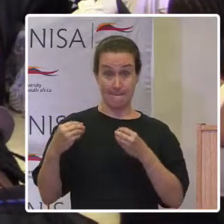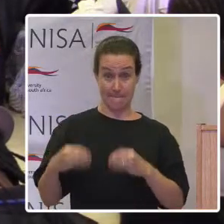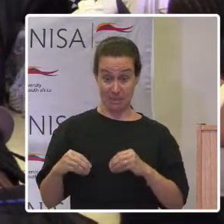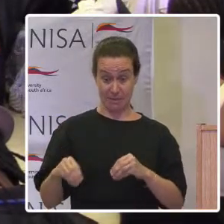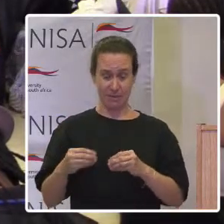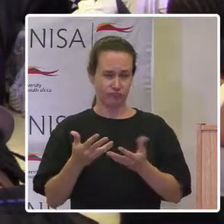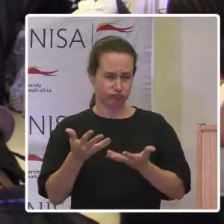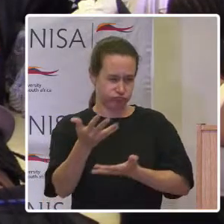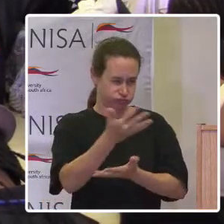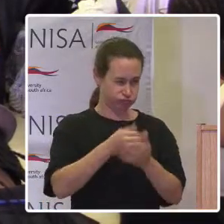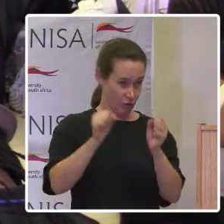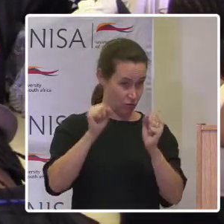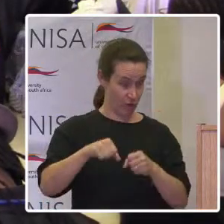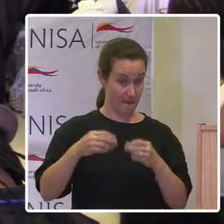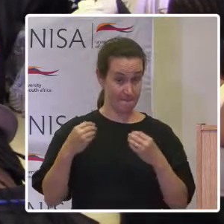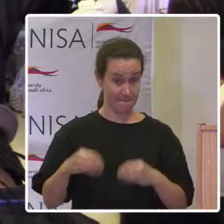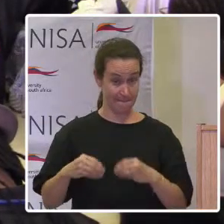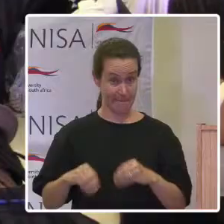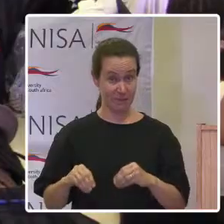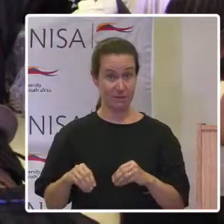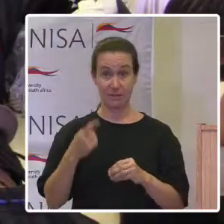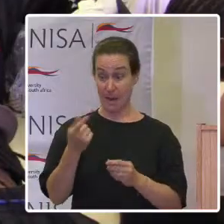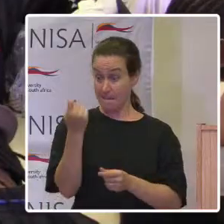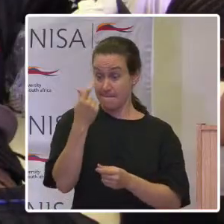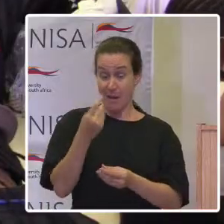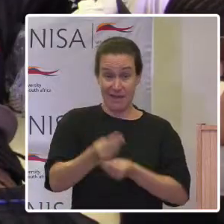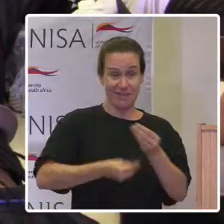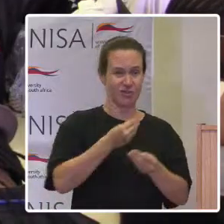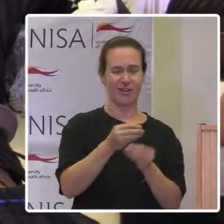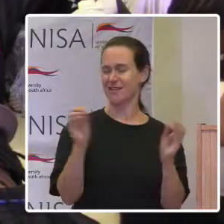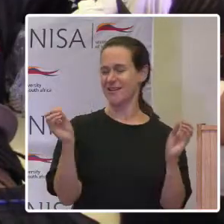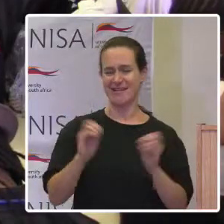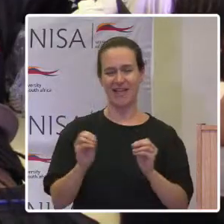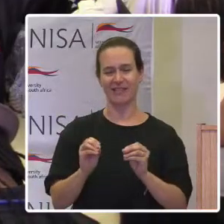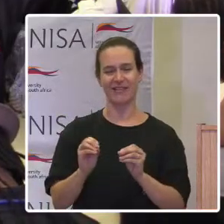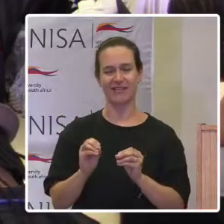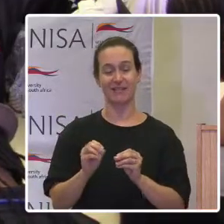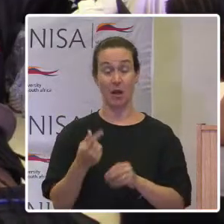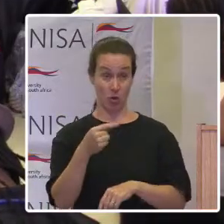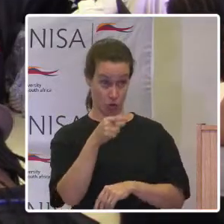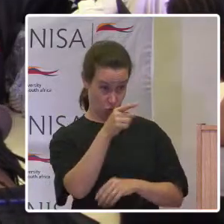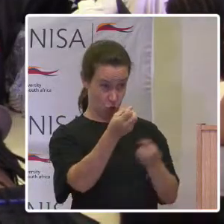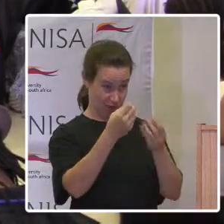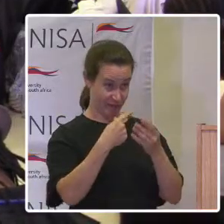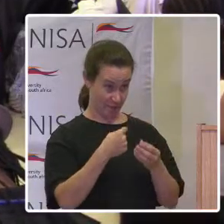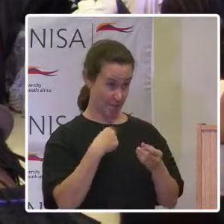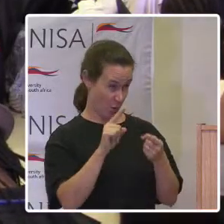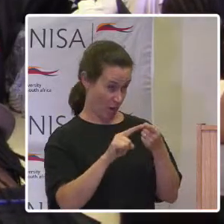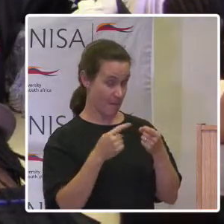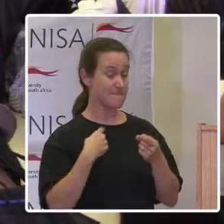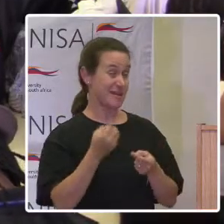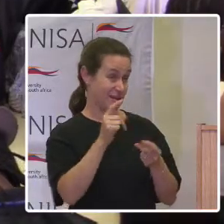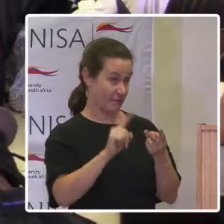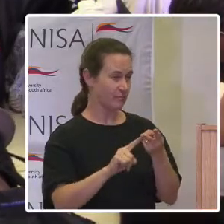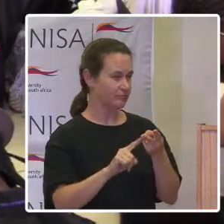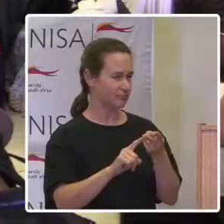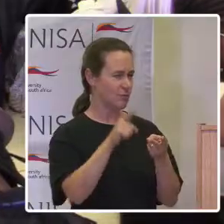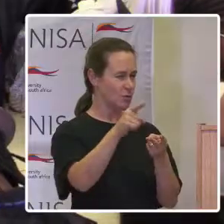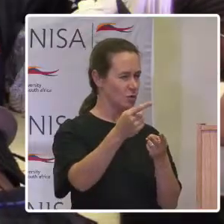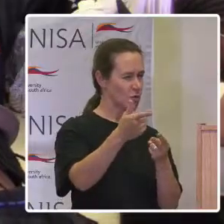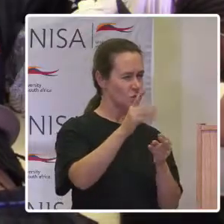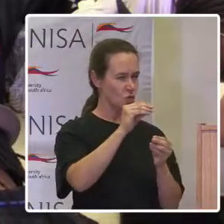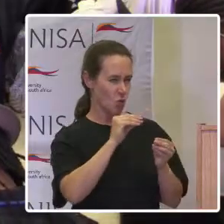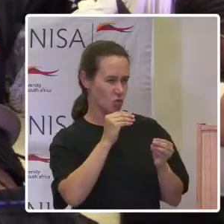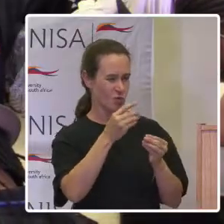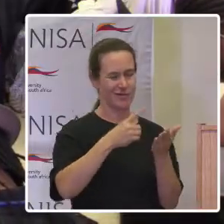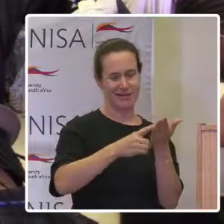between, no exchange of money. I know this, I'm gonna give you this, you know that, you're gonna give me that, and that's where it